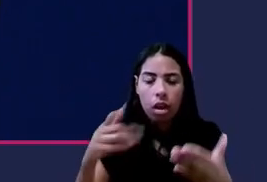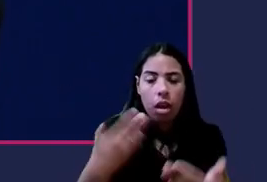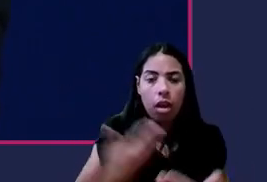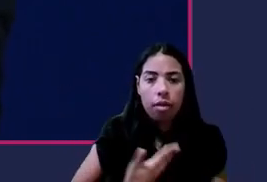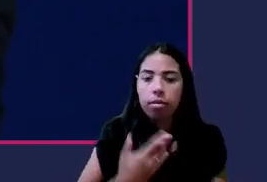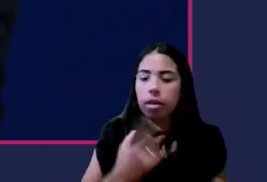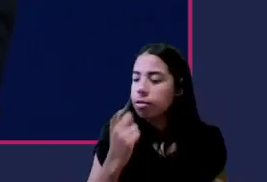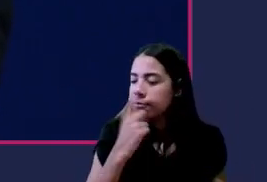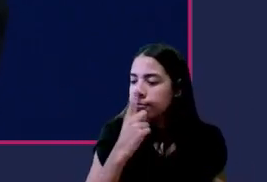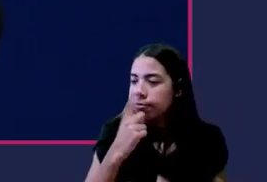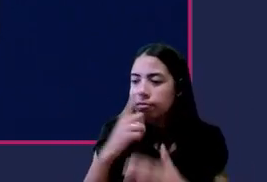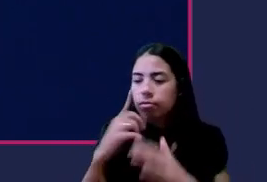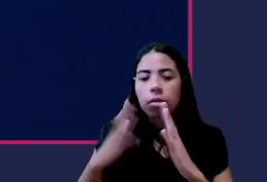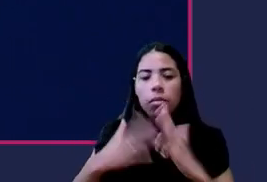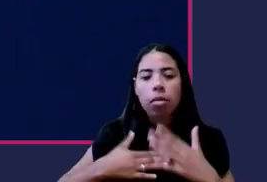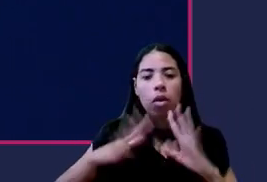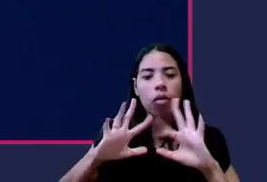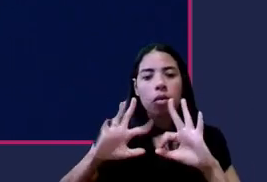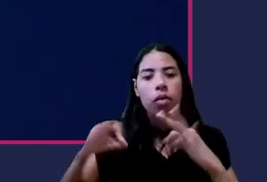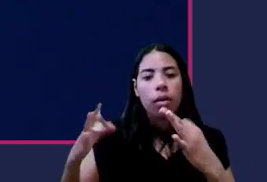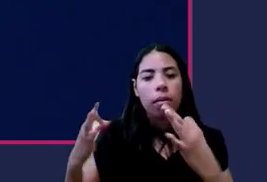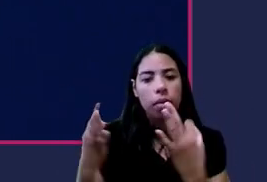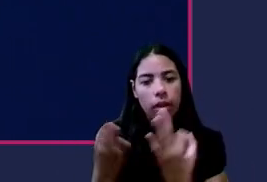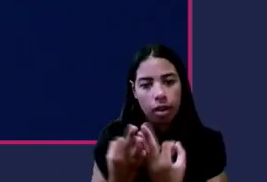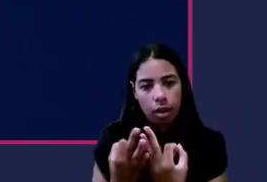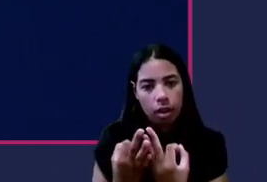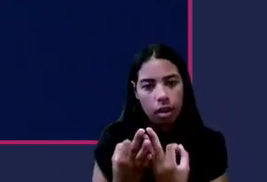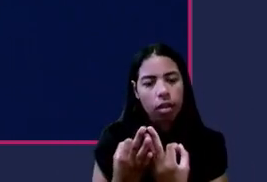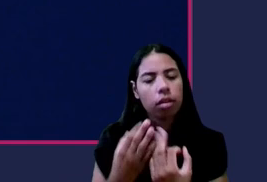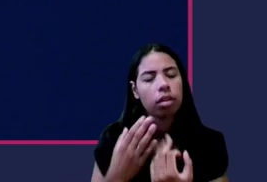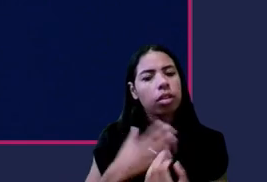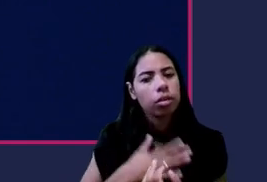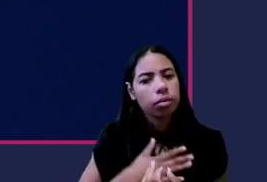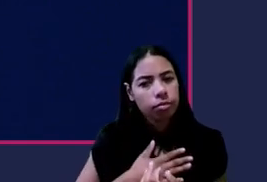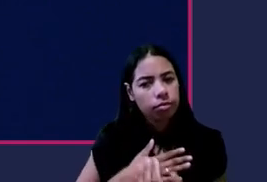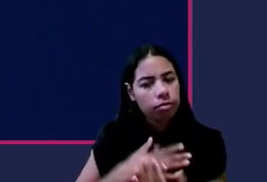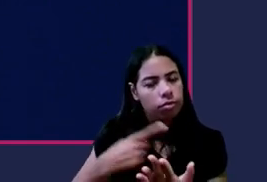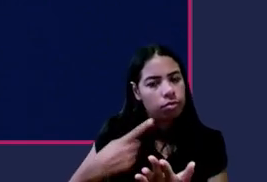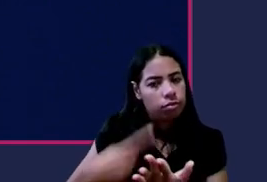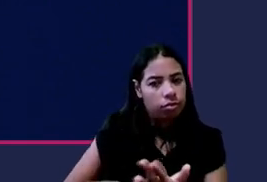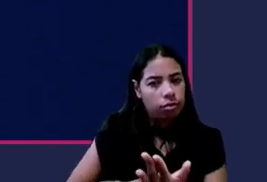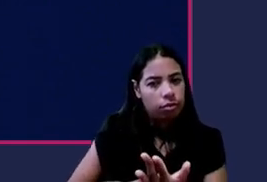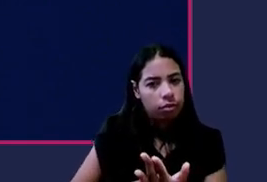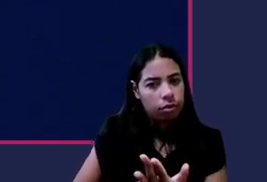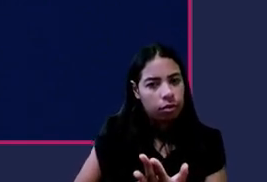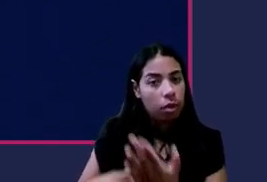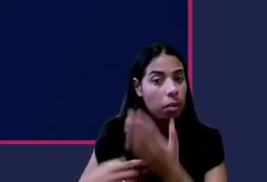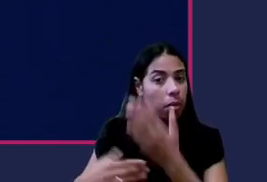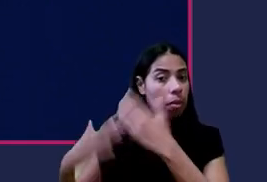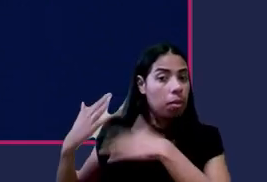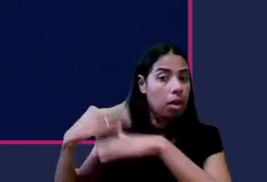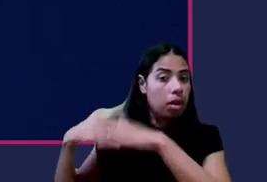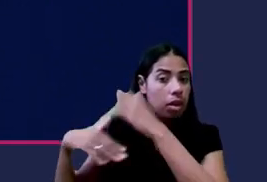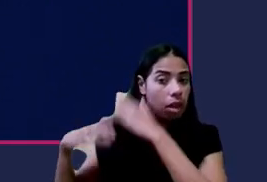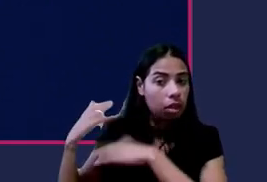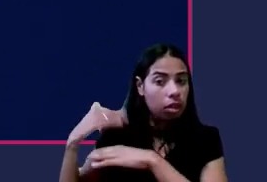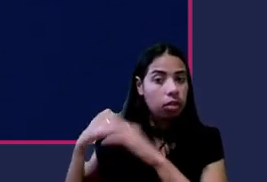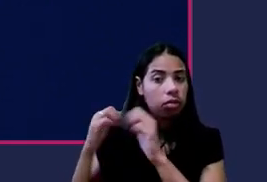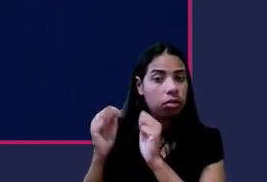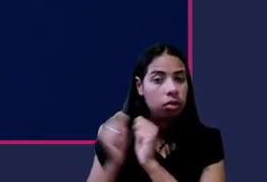in the backstage, he's a personal friend of my family's, so you can always count on us. Last